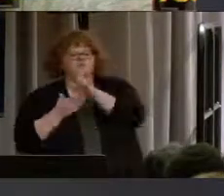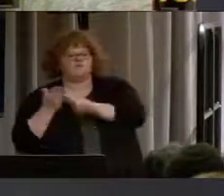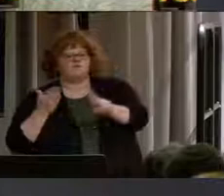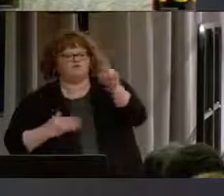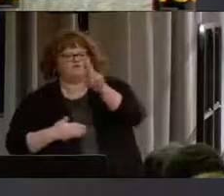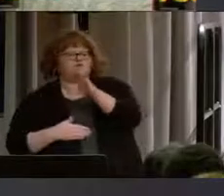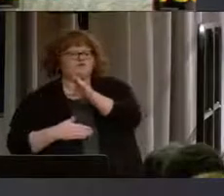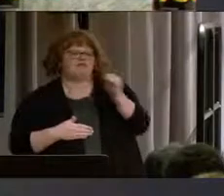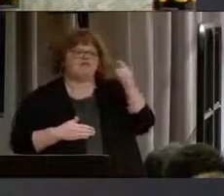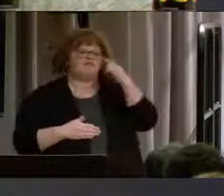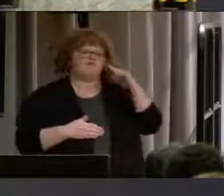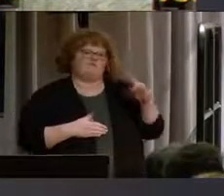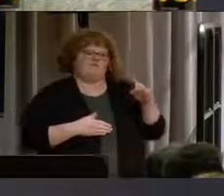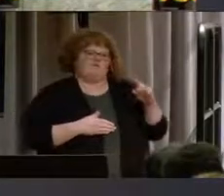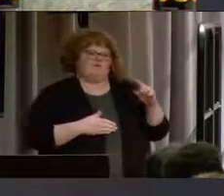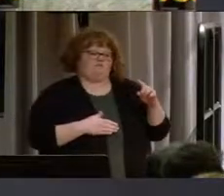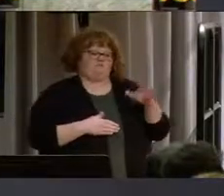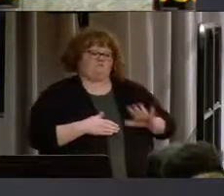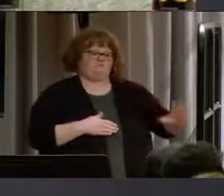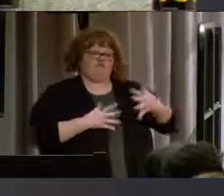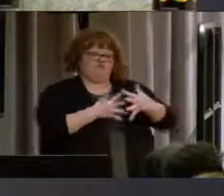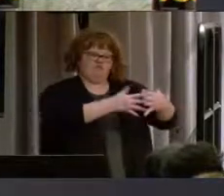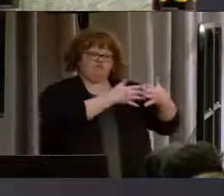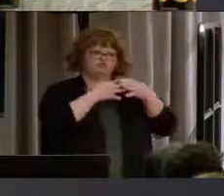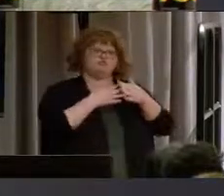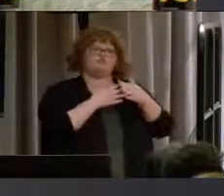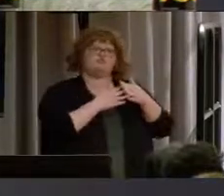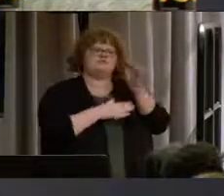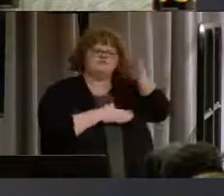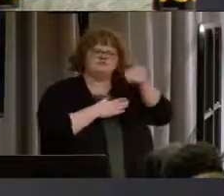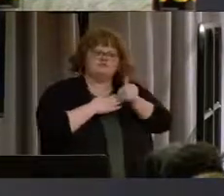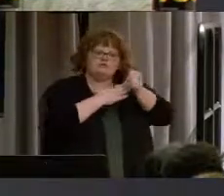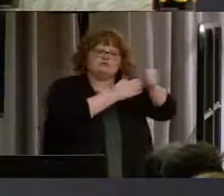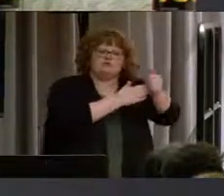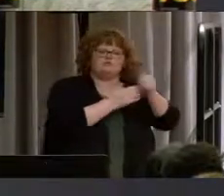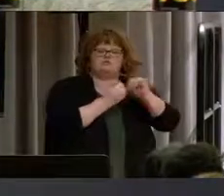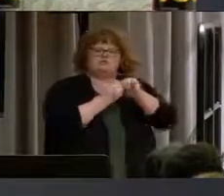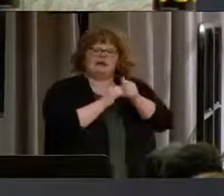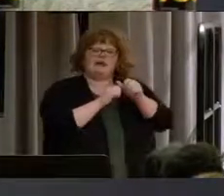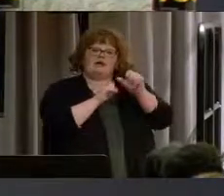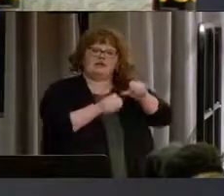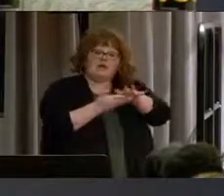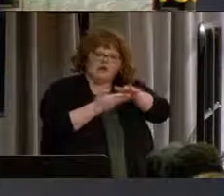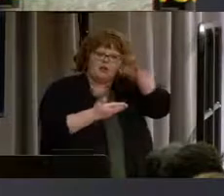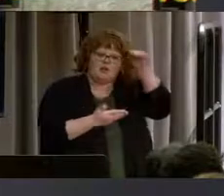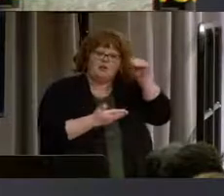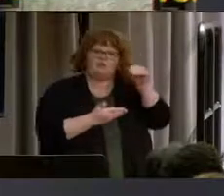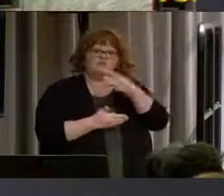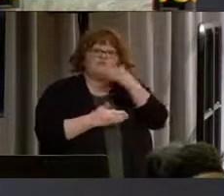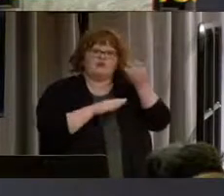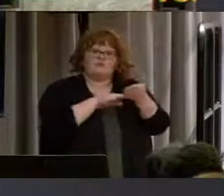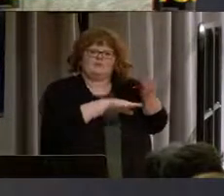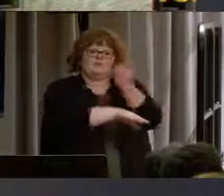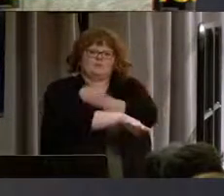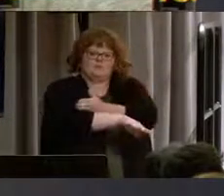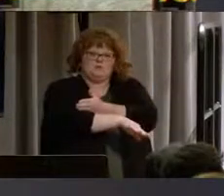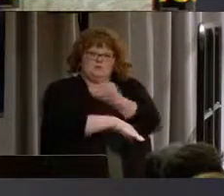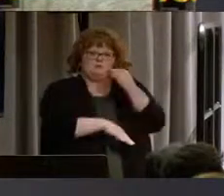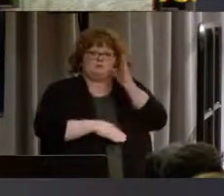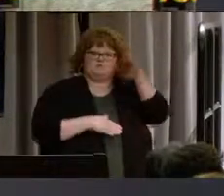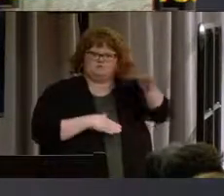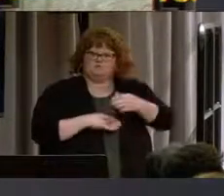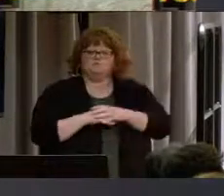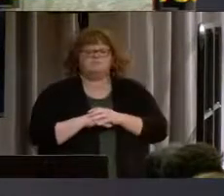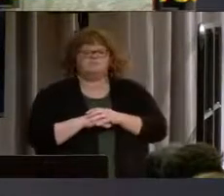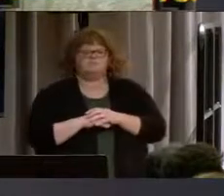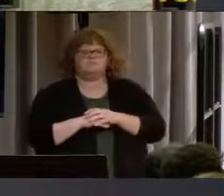this country. What might we have learned that could have more peaceful resolution of conflict? The other element